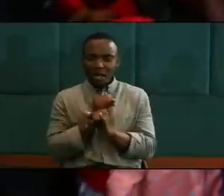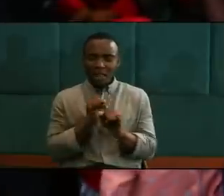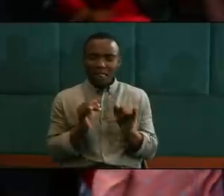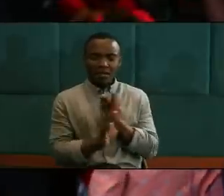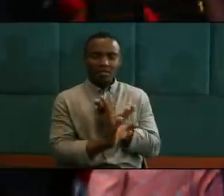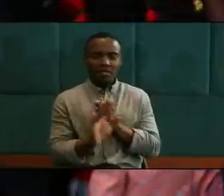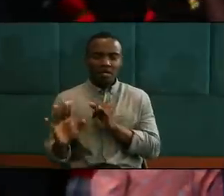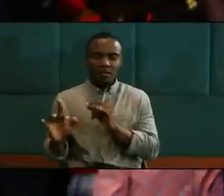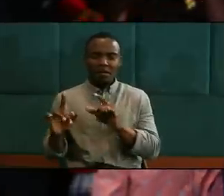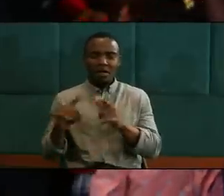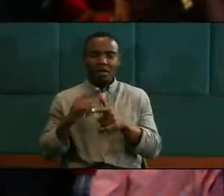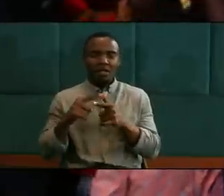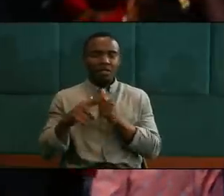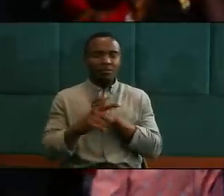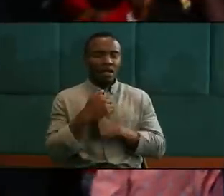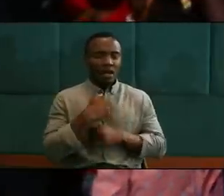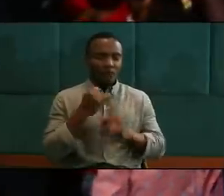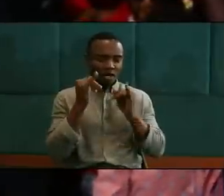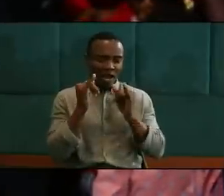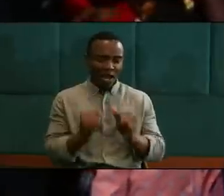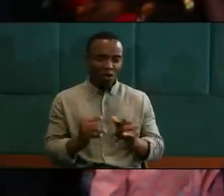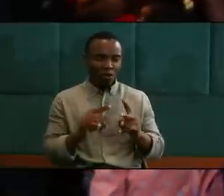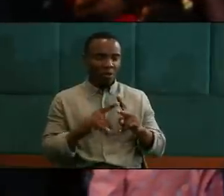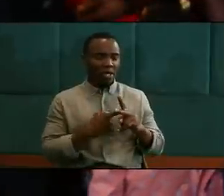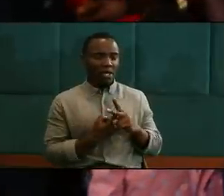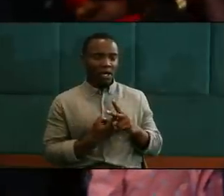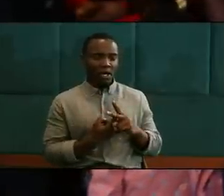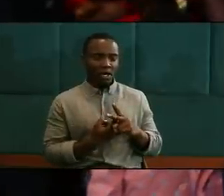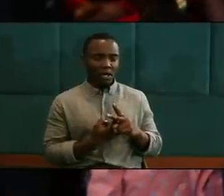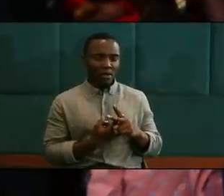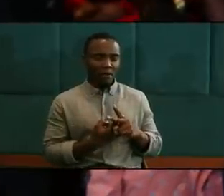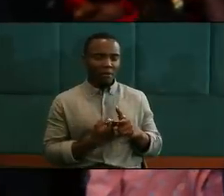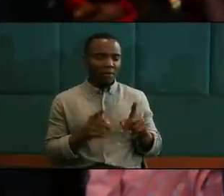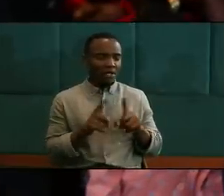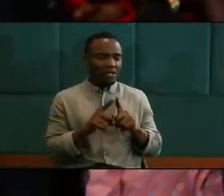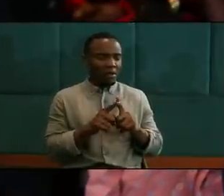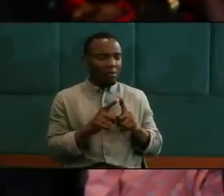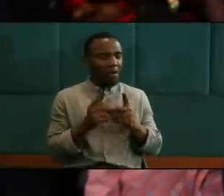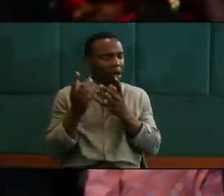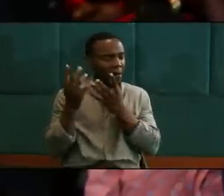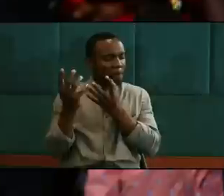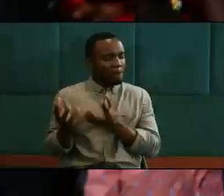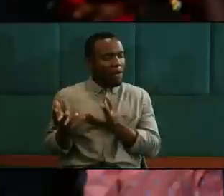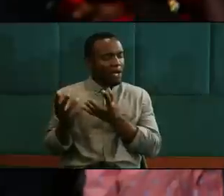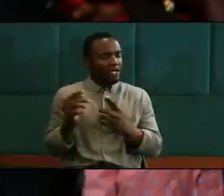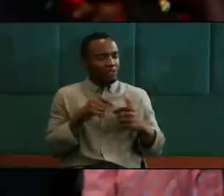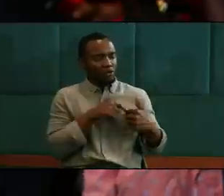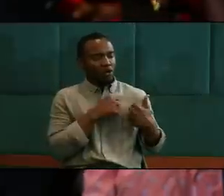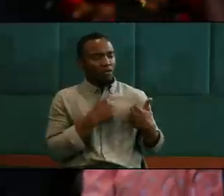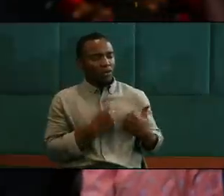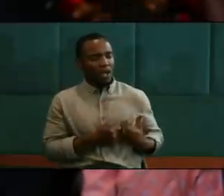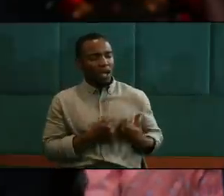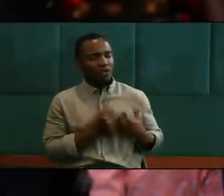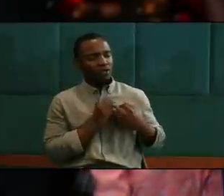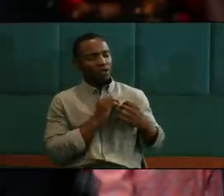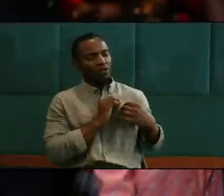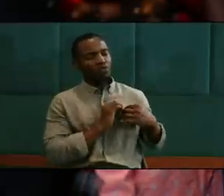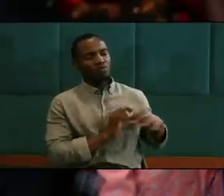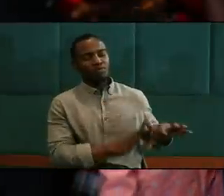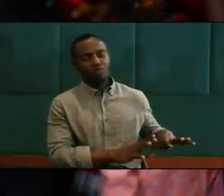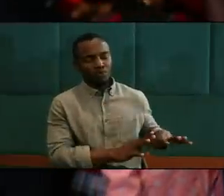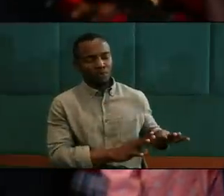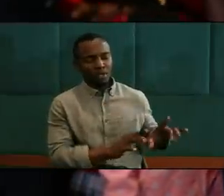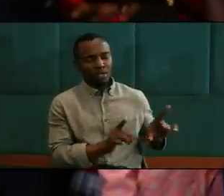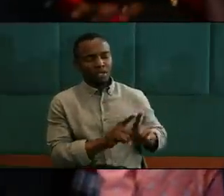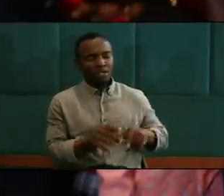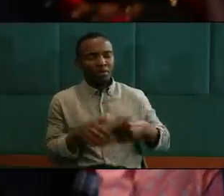and have a new beginning with them. The heaviness of the heart, take it away.